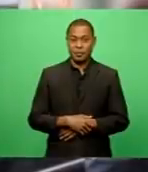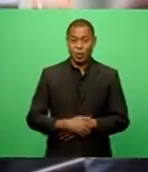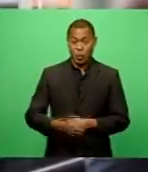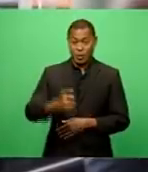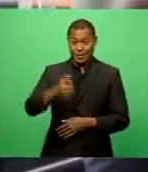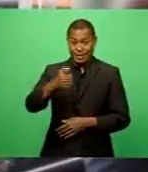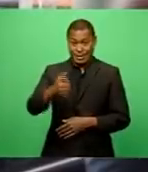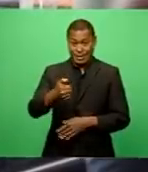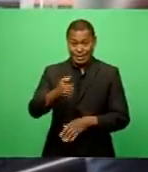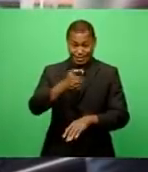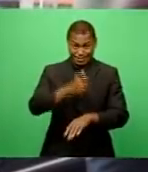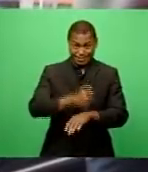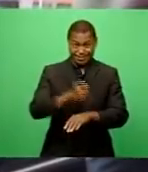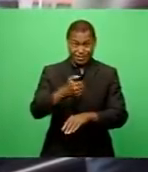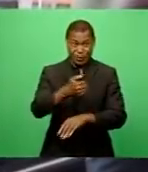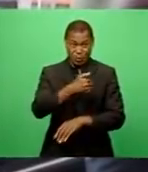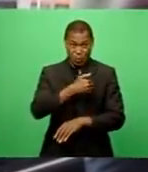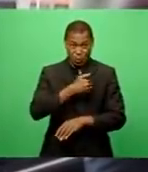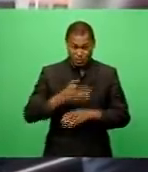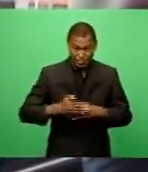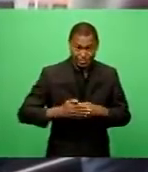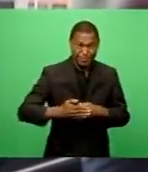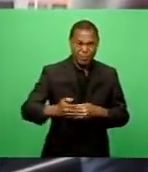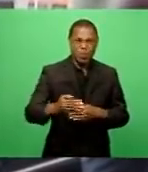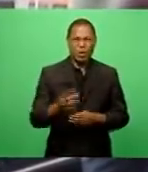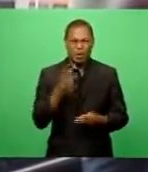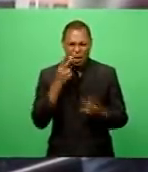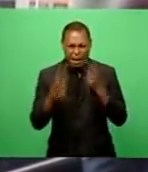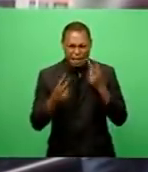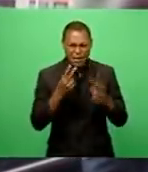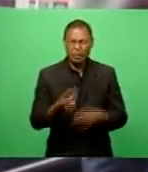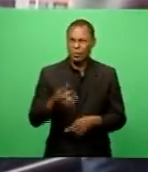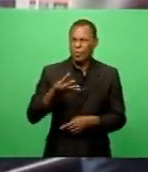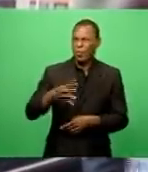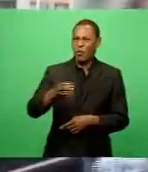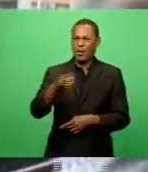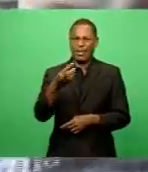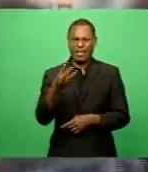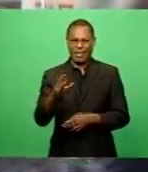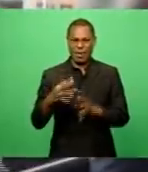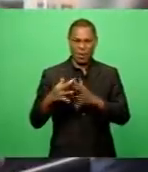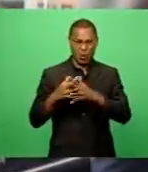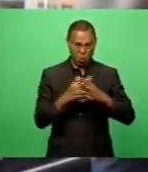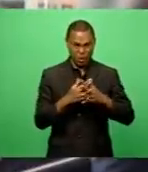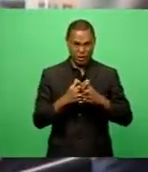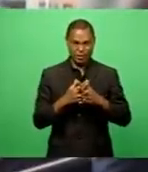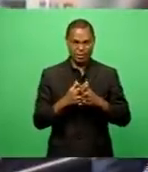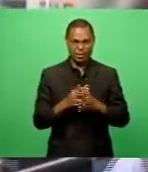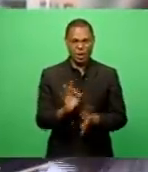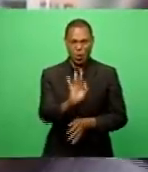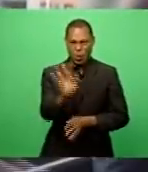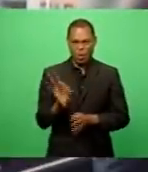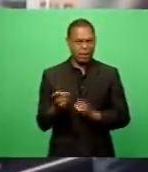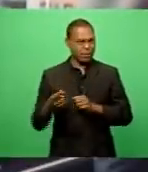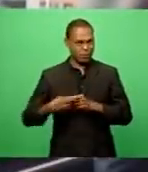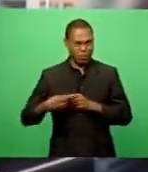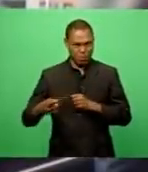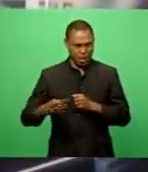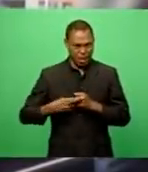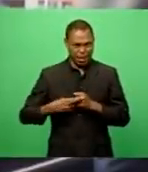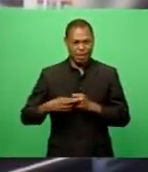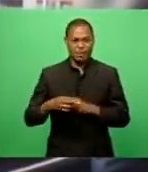around 9 a.m. we have restored 38 of those sites. So there's about 43 in the Western Division that are still impacted because of power issues and misalignment of